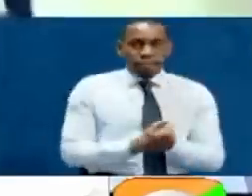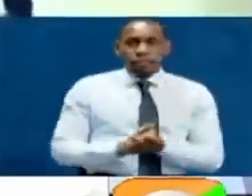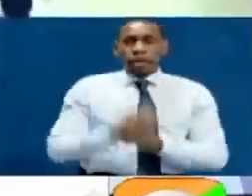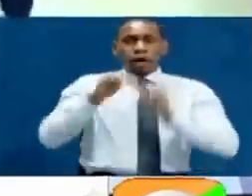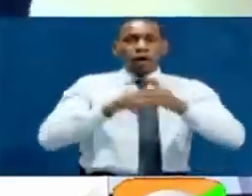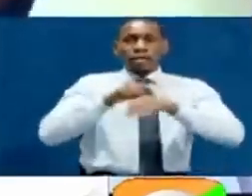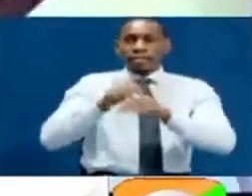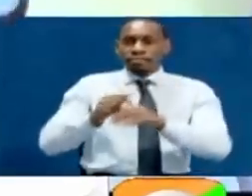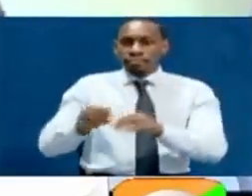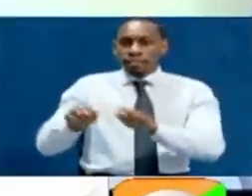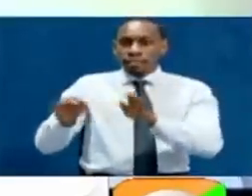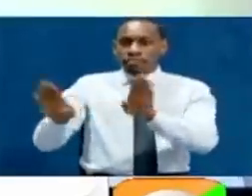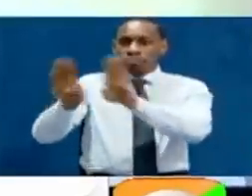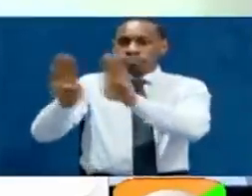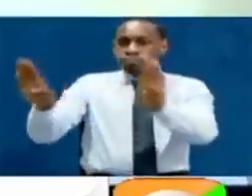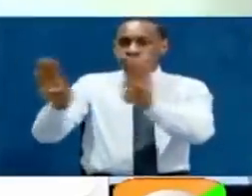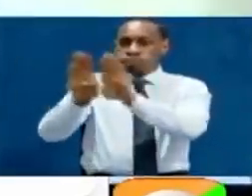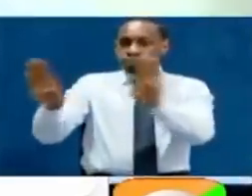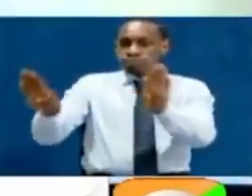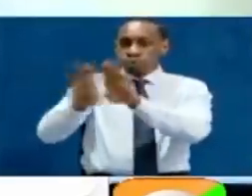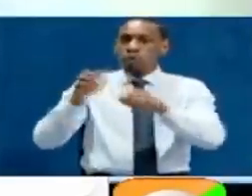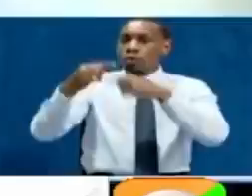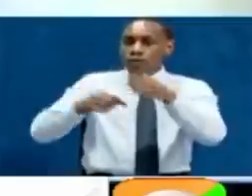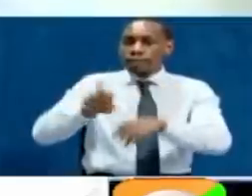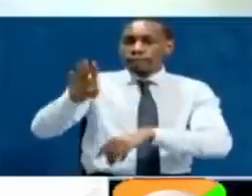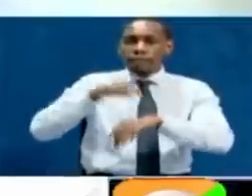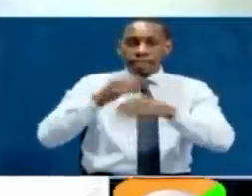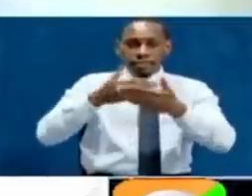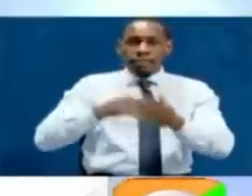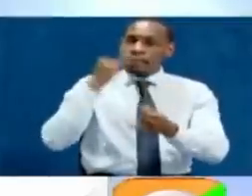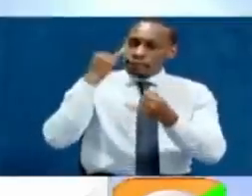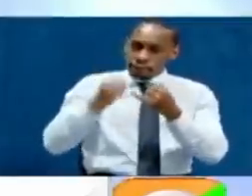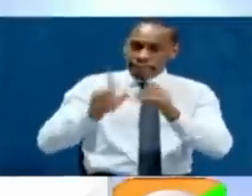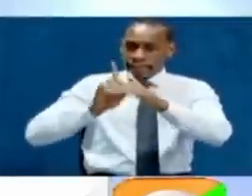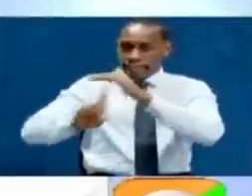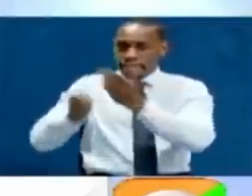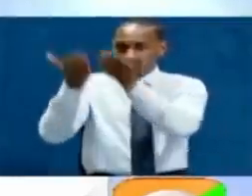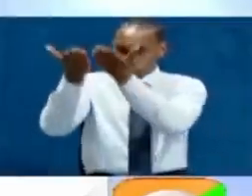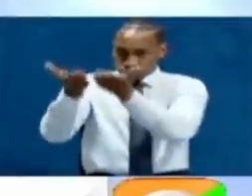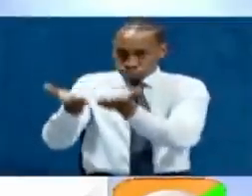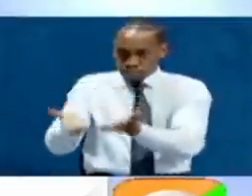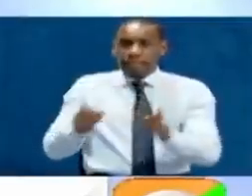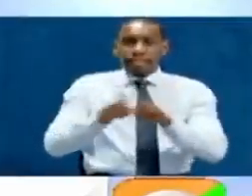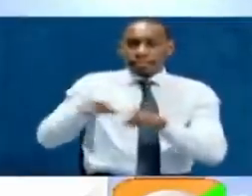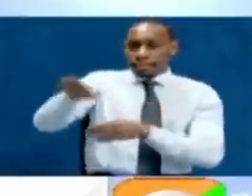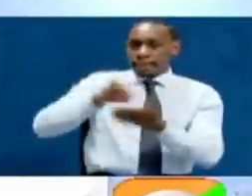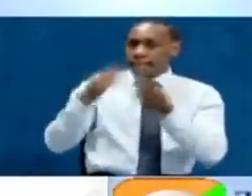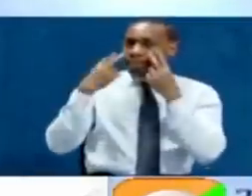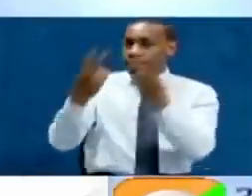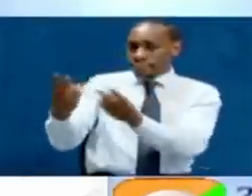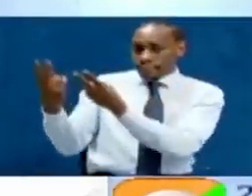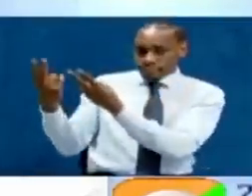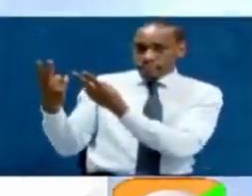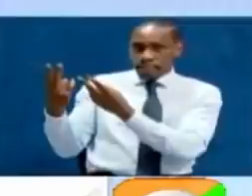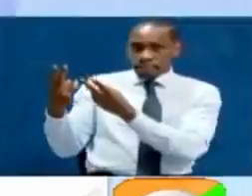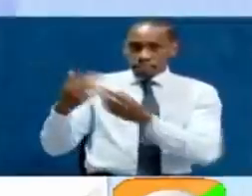the while the elevator doors open and close. This goes on 4 times before he finally enters the lift. It is here that he can be seen